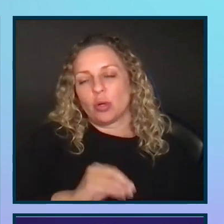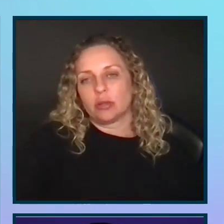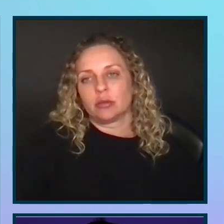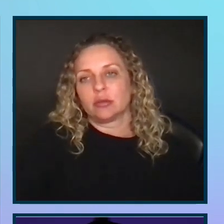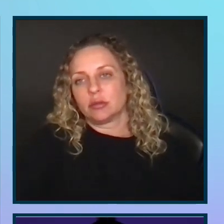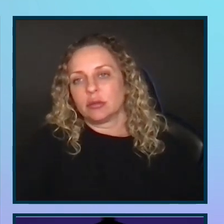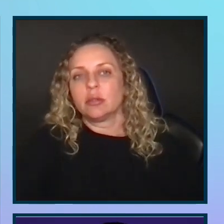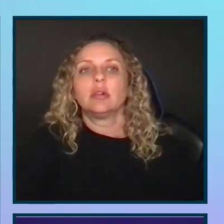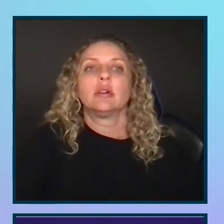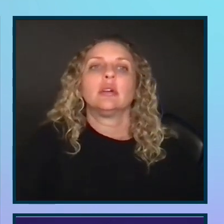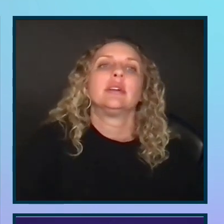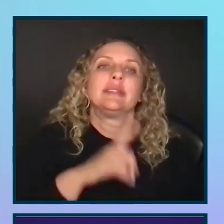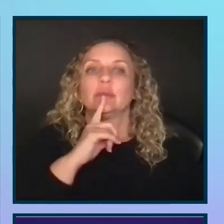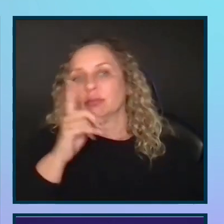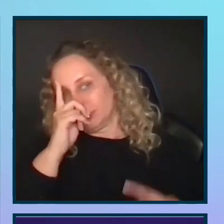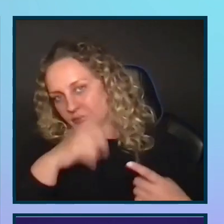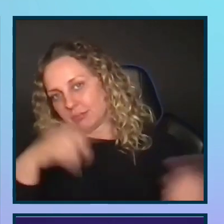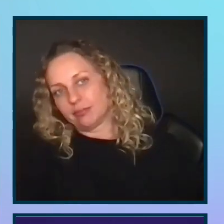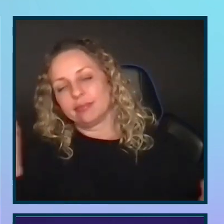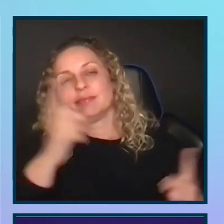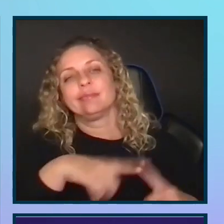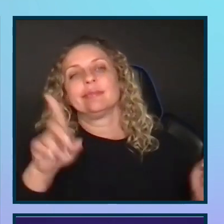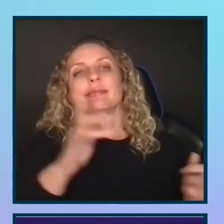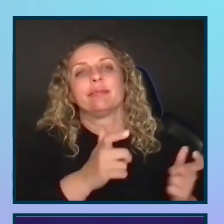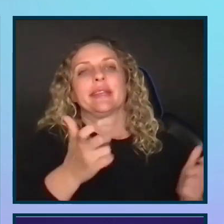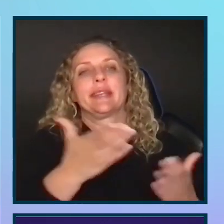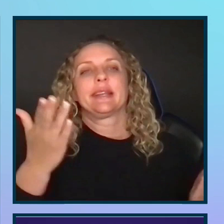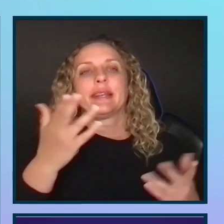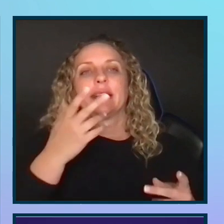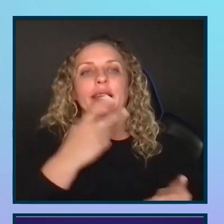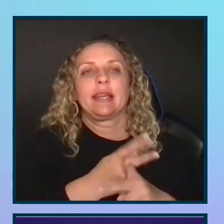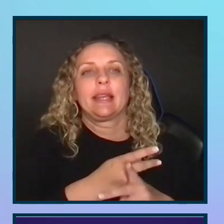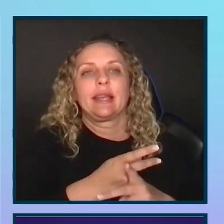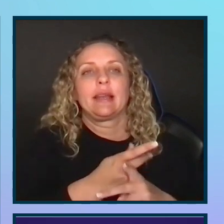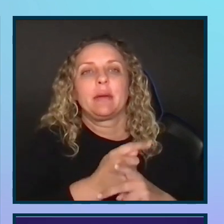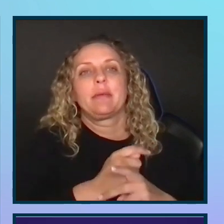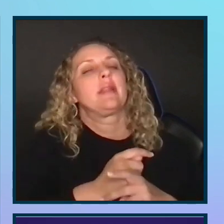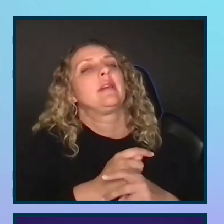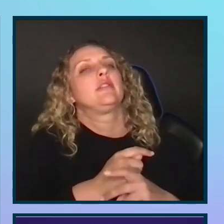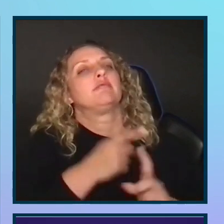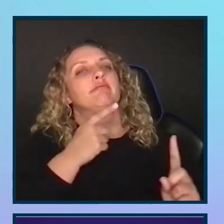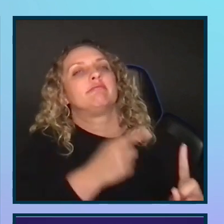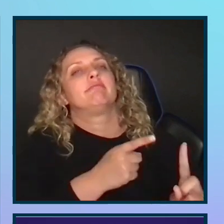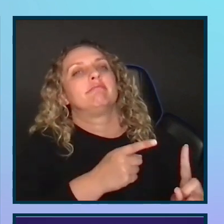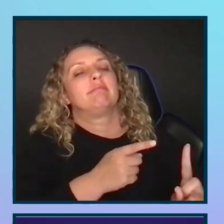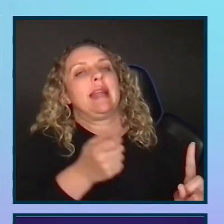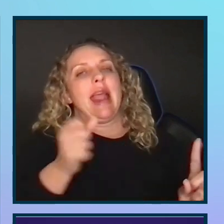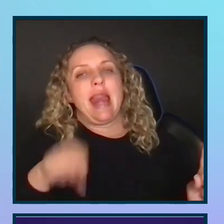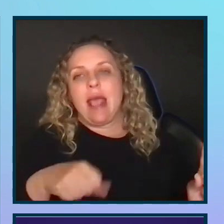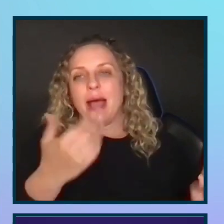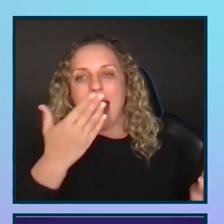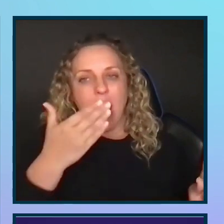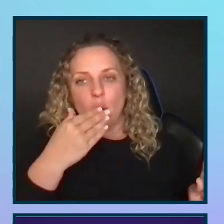Oh, this one's super controversial, but another big thing is keep the primary call to action enabled. I don't care what the